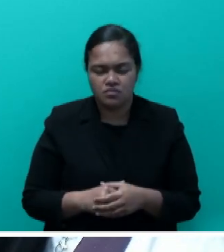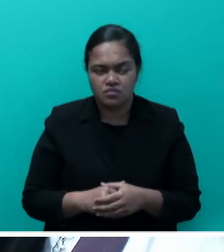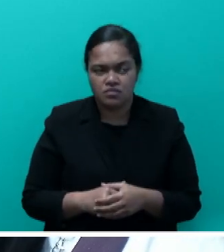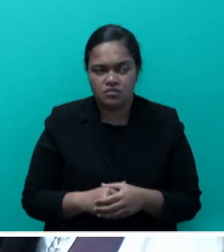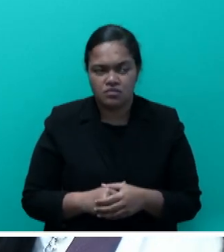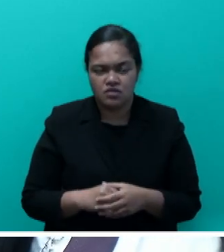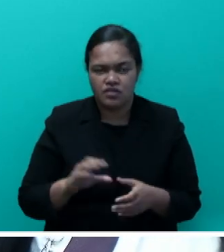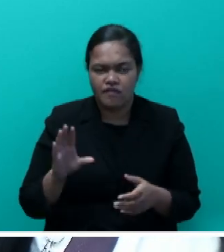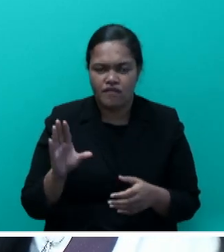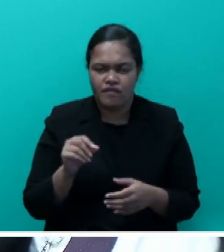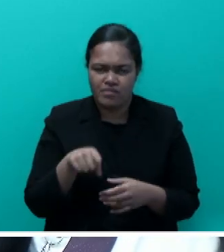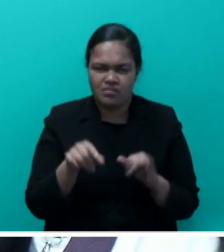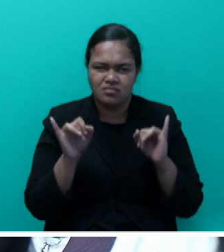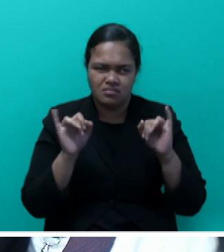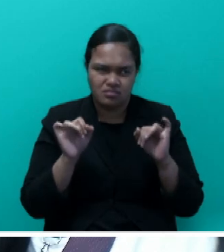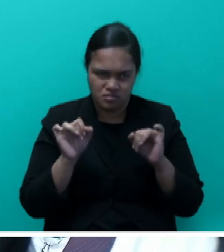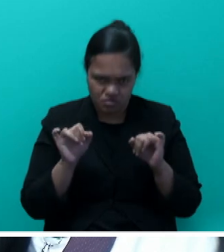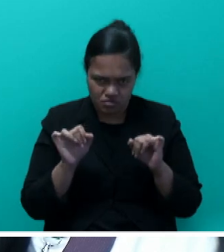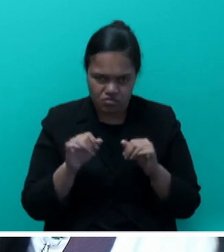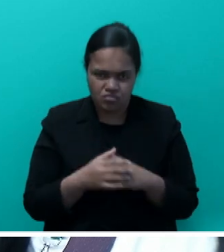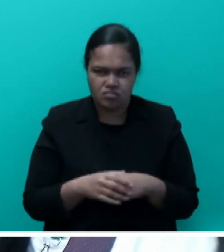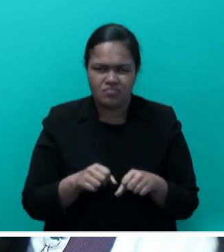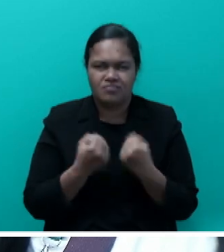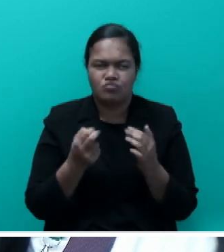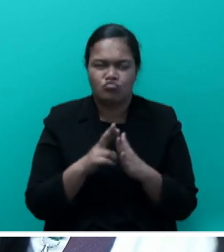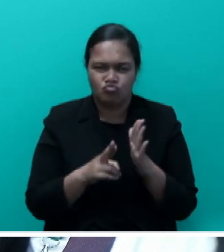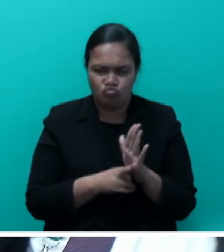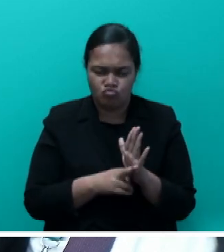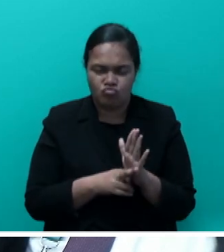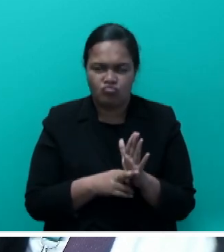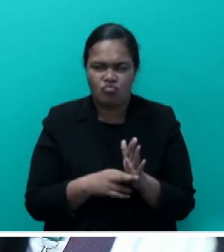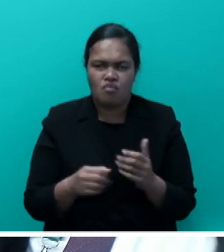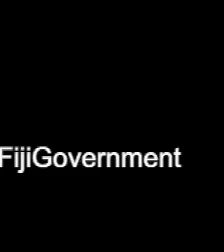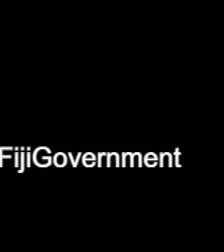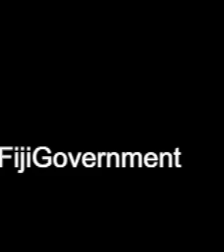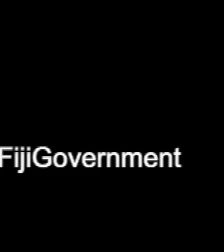situation of unregularized operations. Thank you.